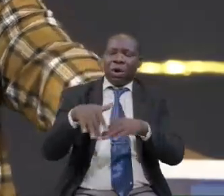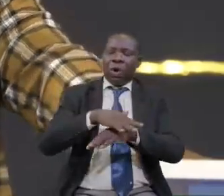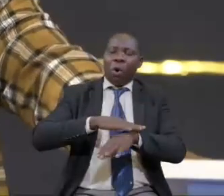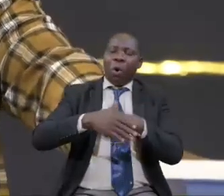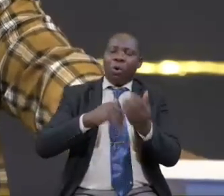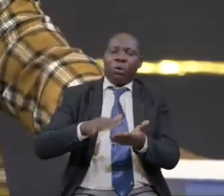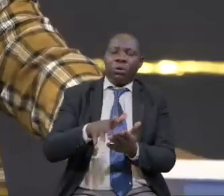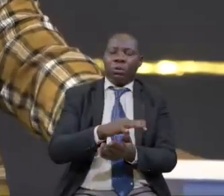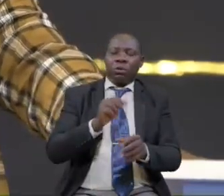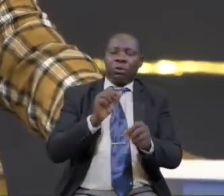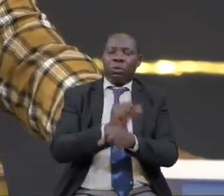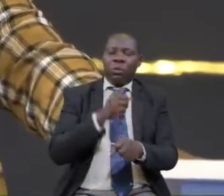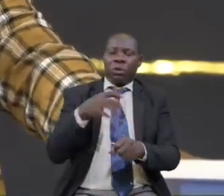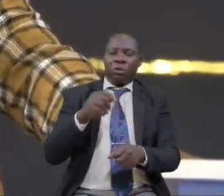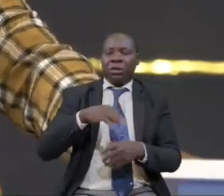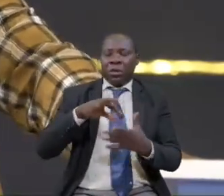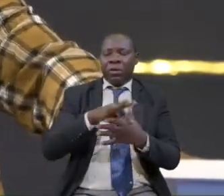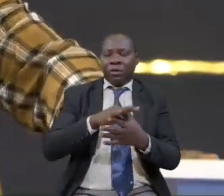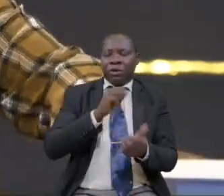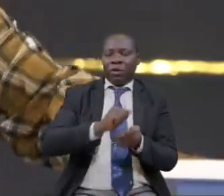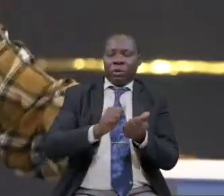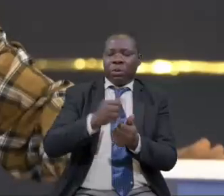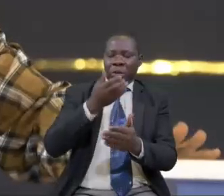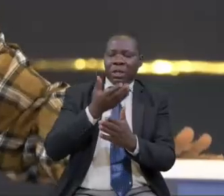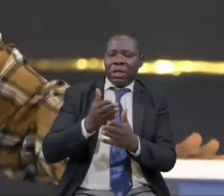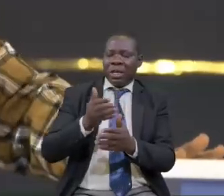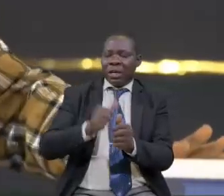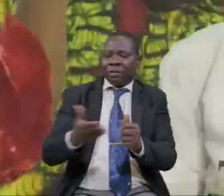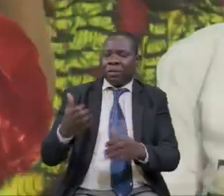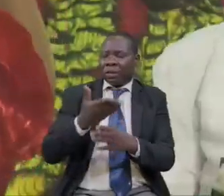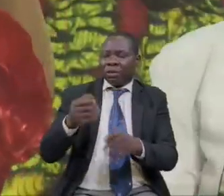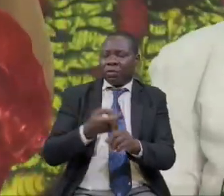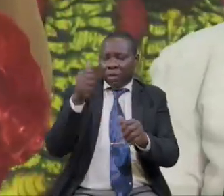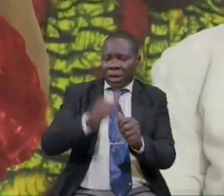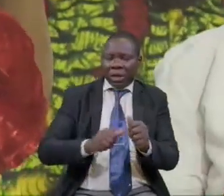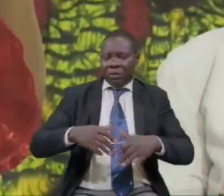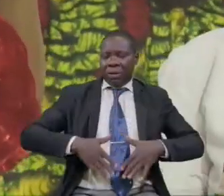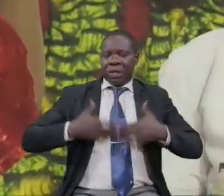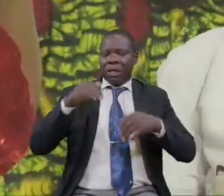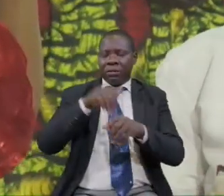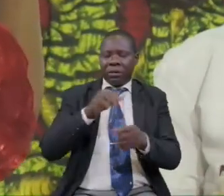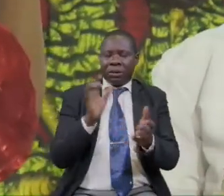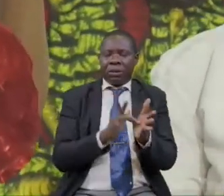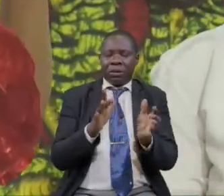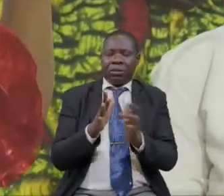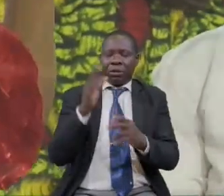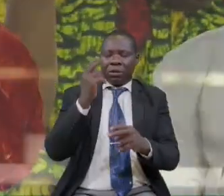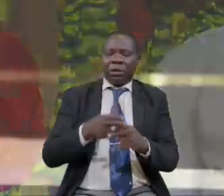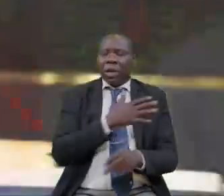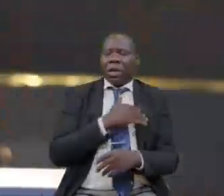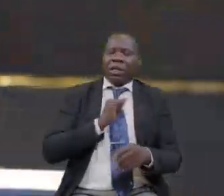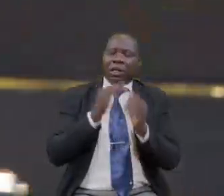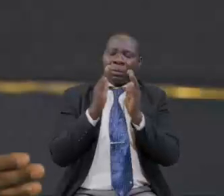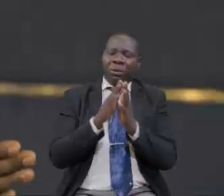Purge everything away from every life in Jesus' name. And I pray that you so purge